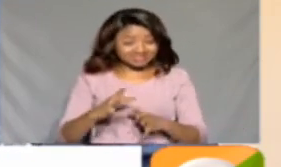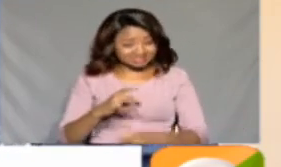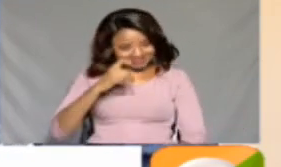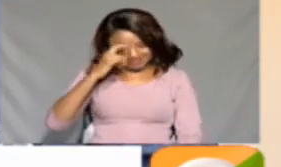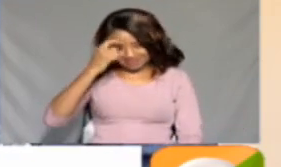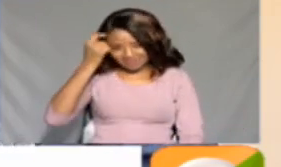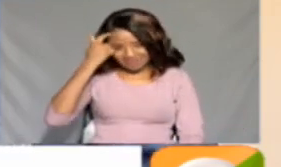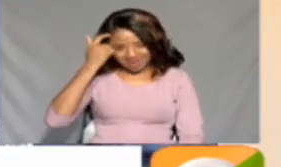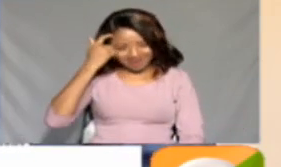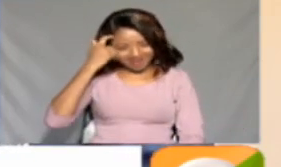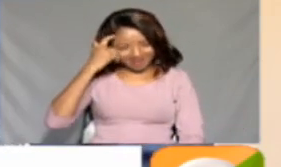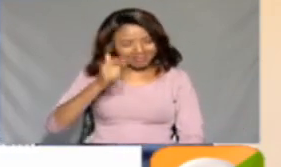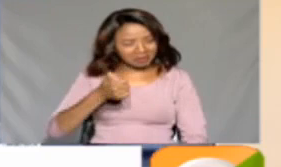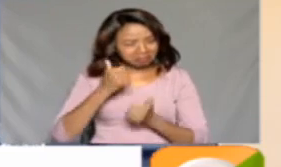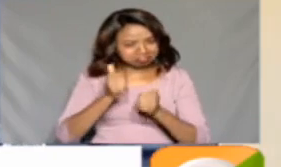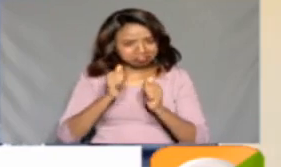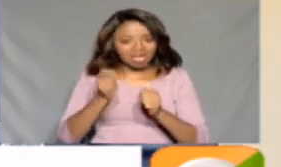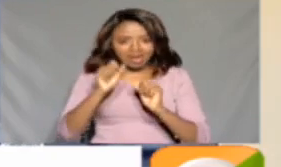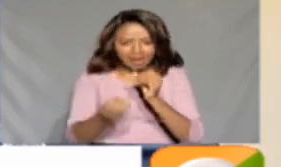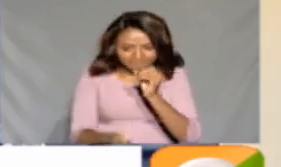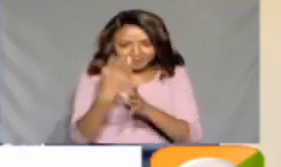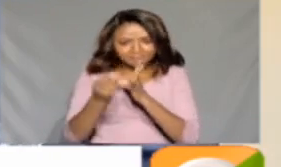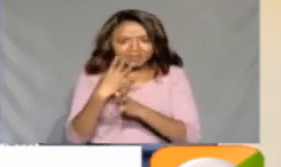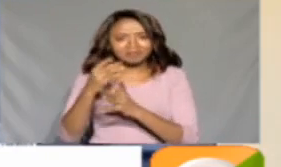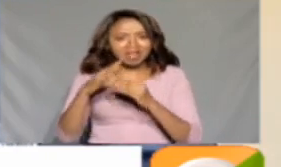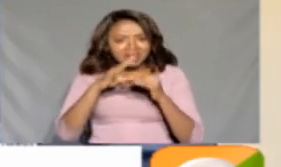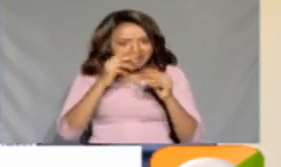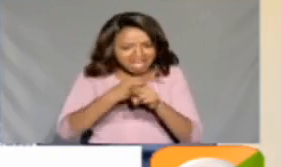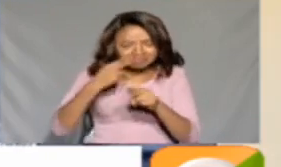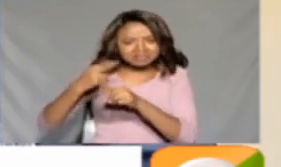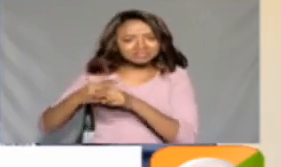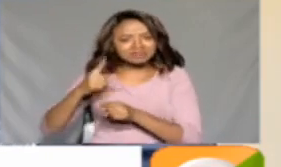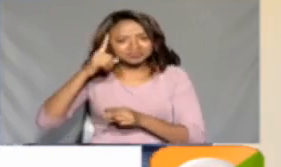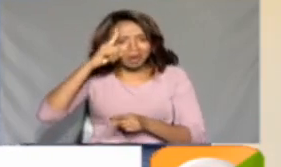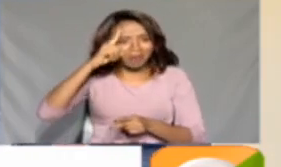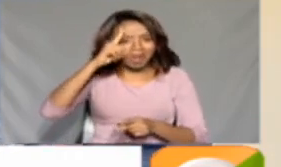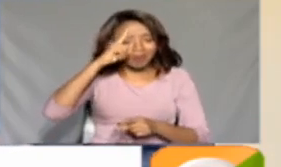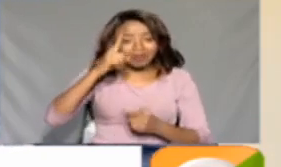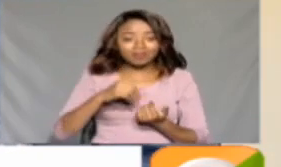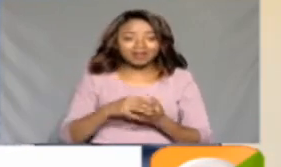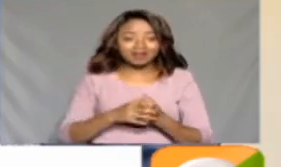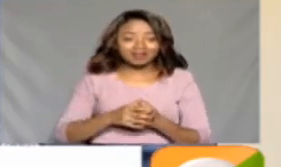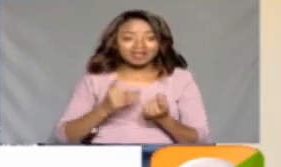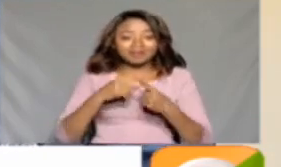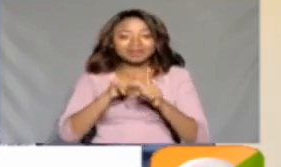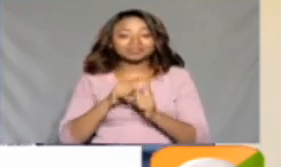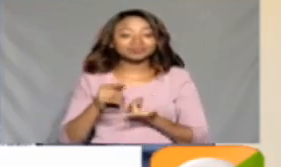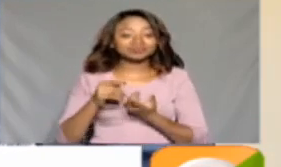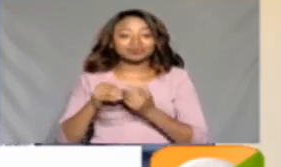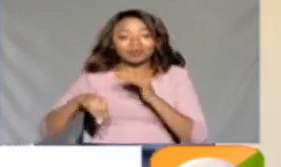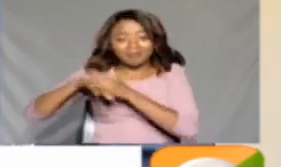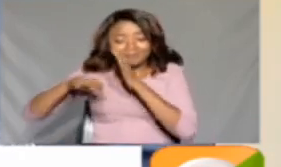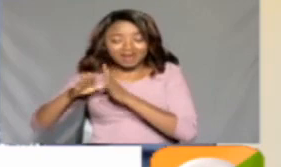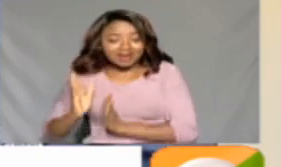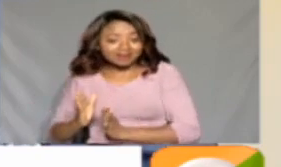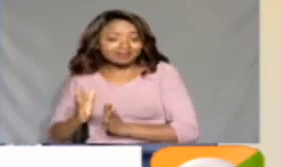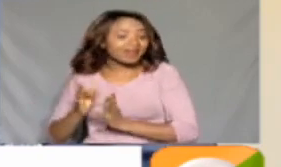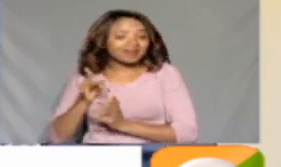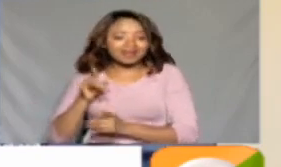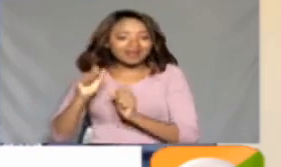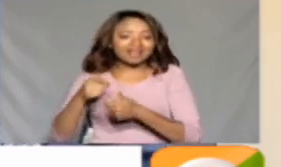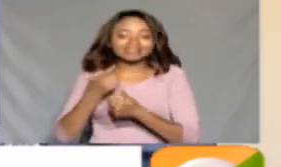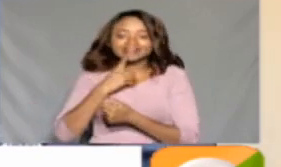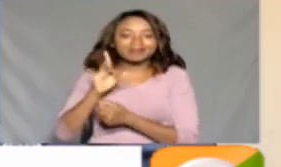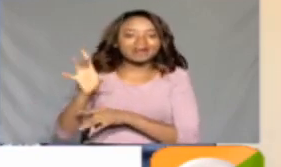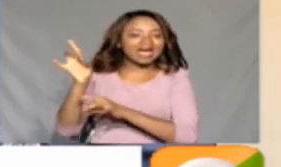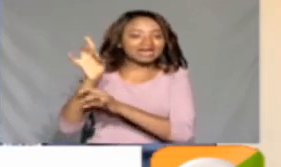taking over from his brother if he wins. Yeah. And Mariga could be called the star candidate because he's a football star. I mean, politicians